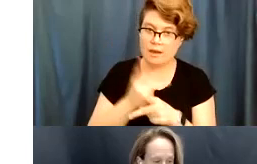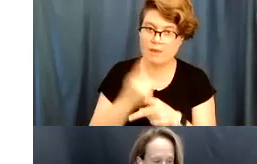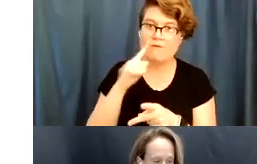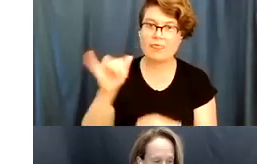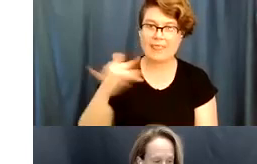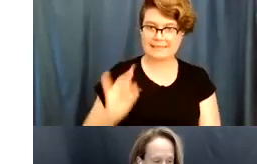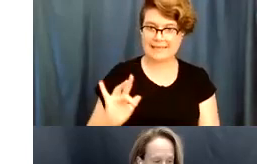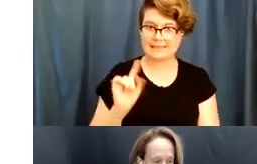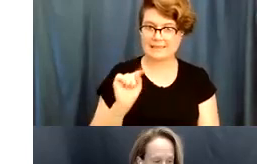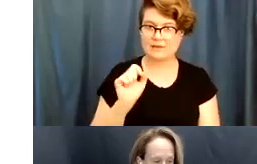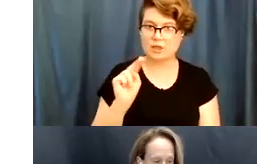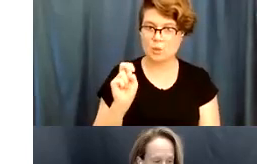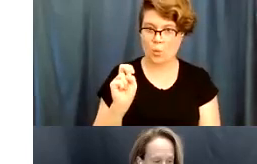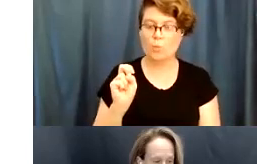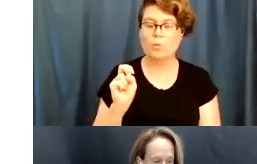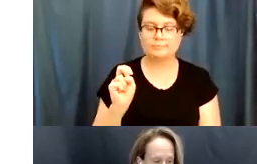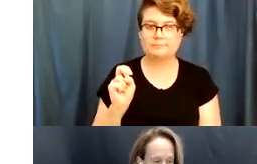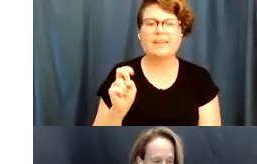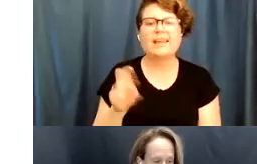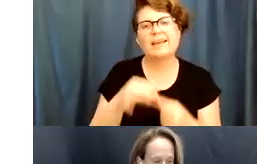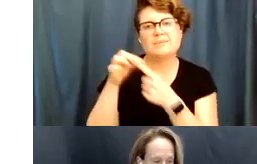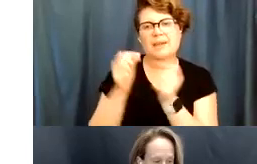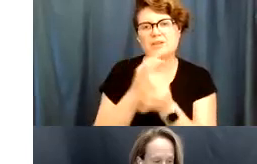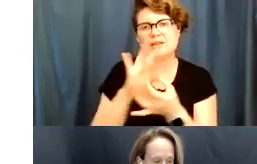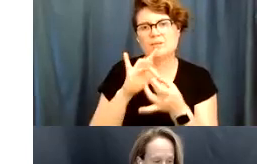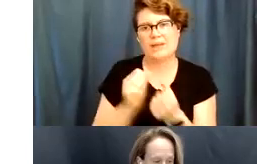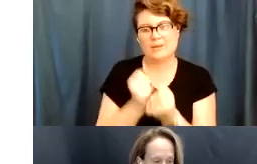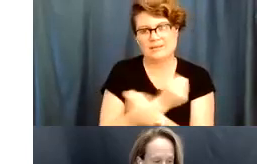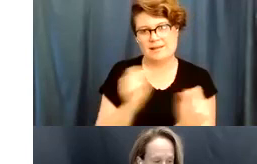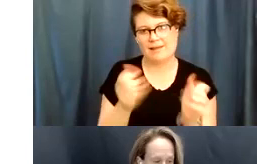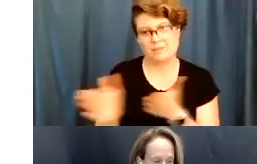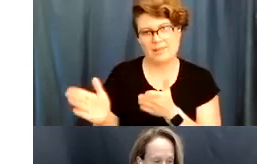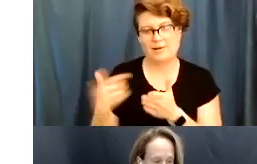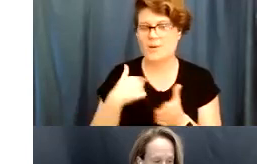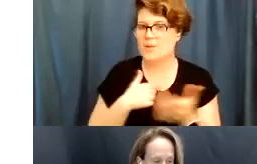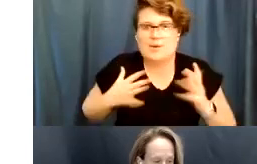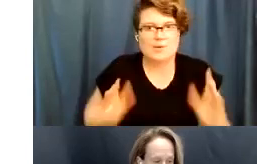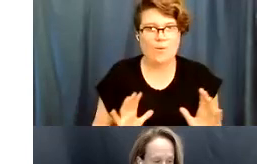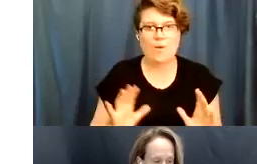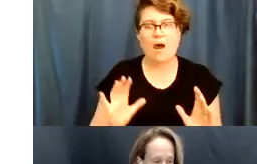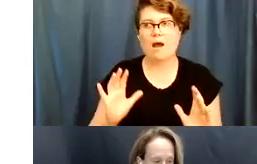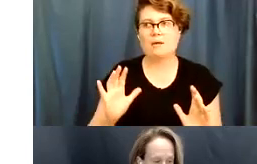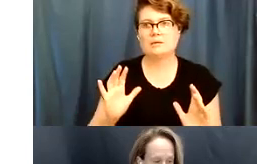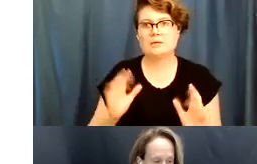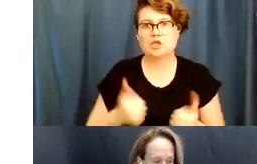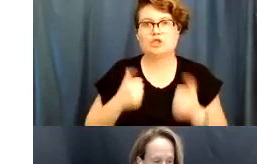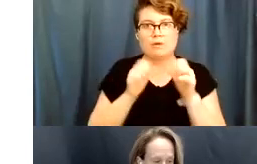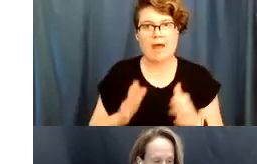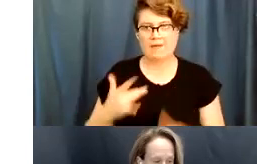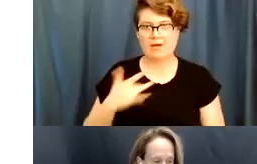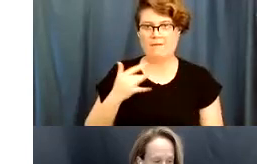sensitivity of tone, especially when safety planning, right? Because we don't want to put a survivor